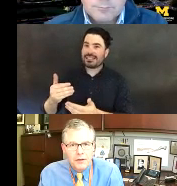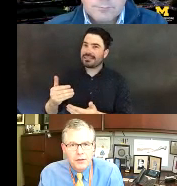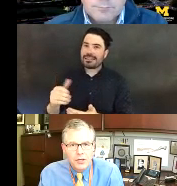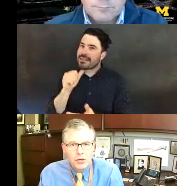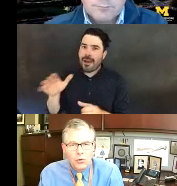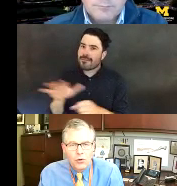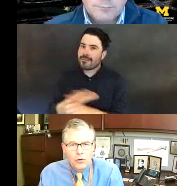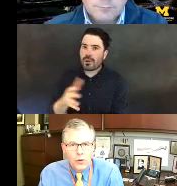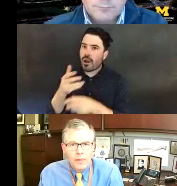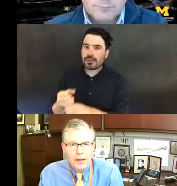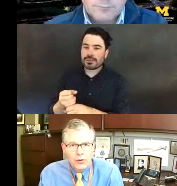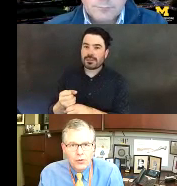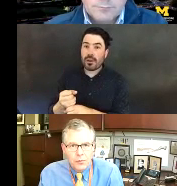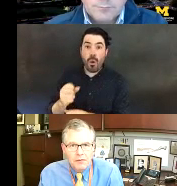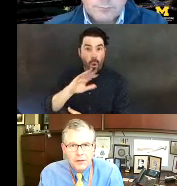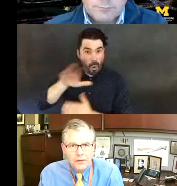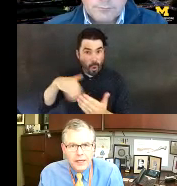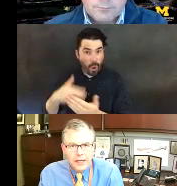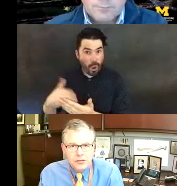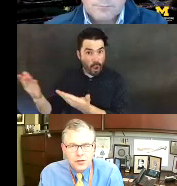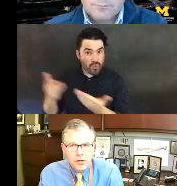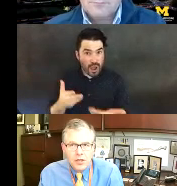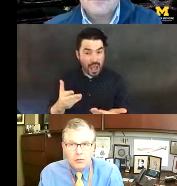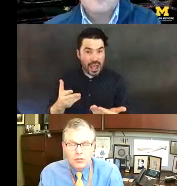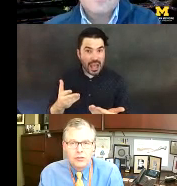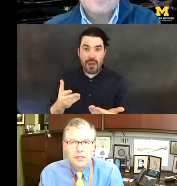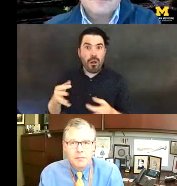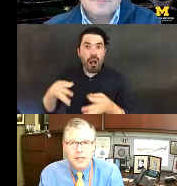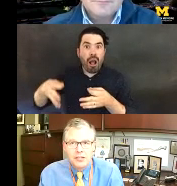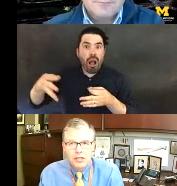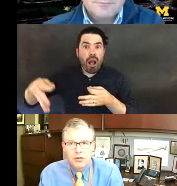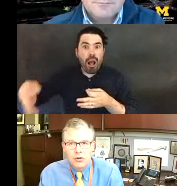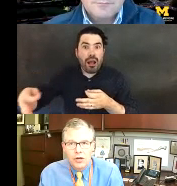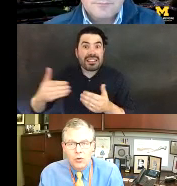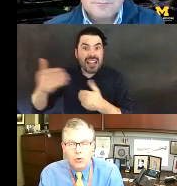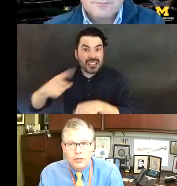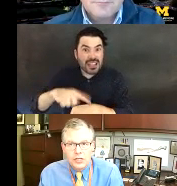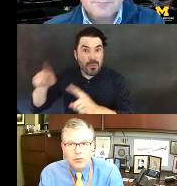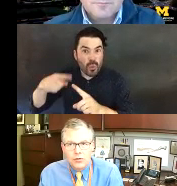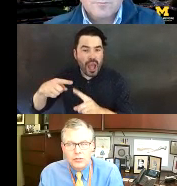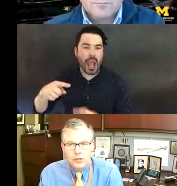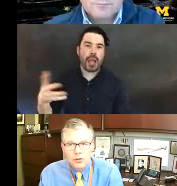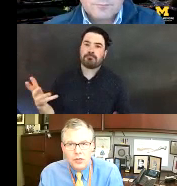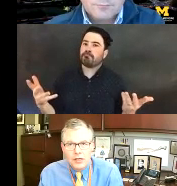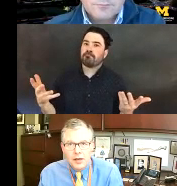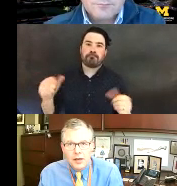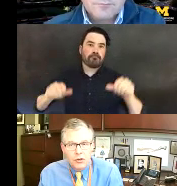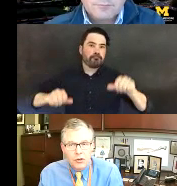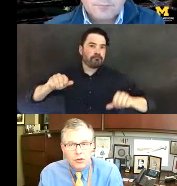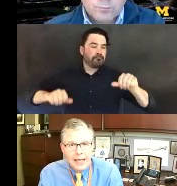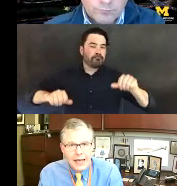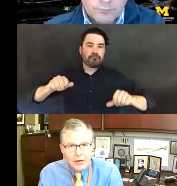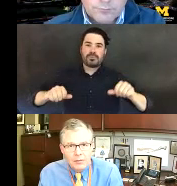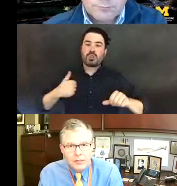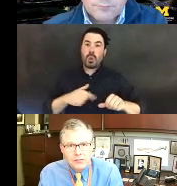be filled or when that order will be filled next. So we're certainly managing orders in order to be